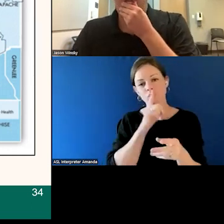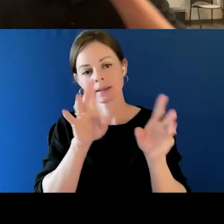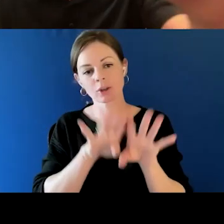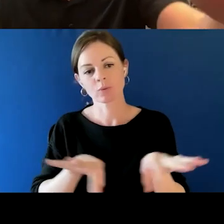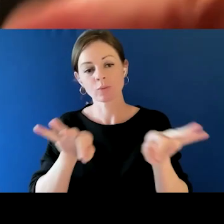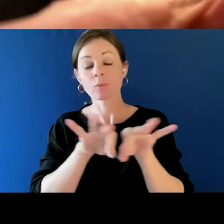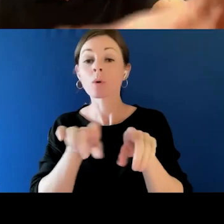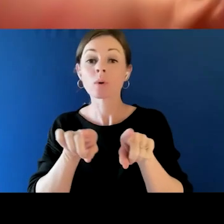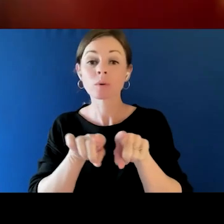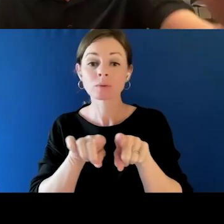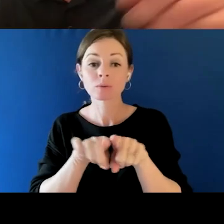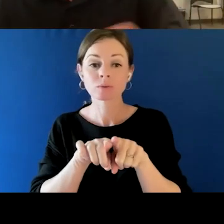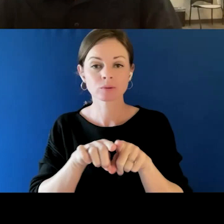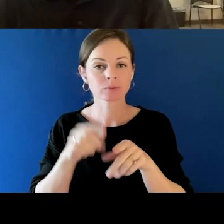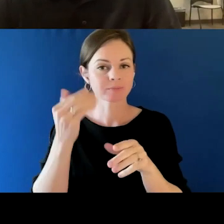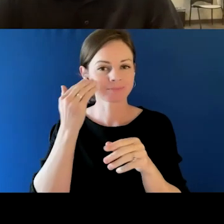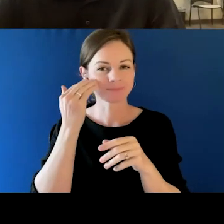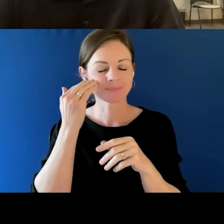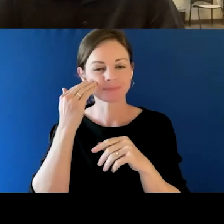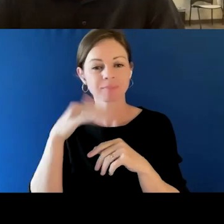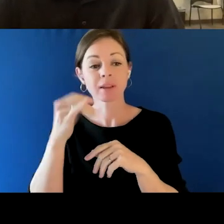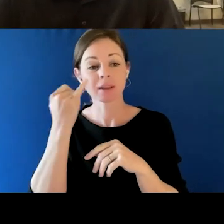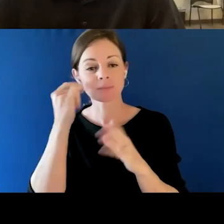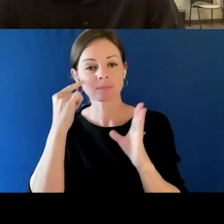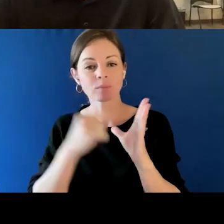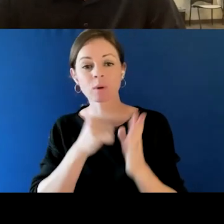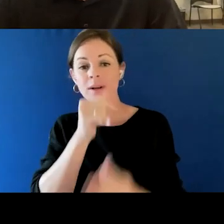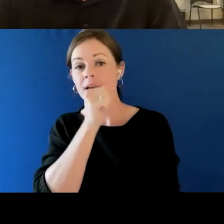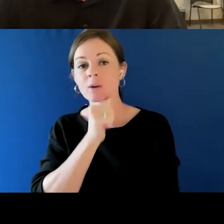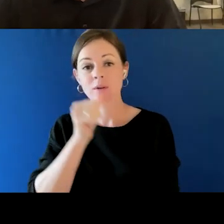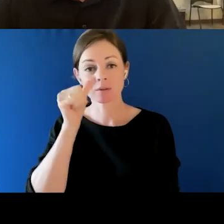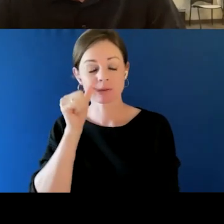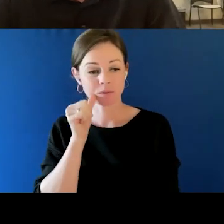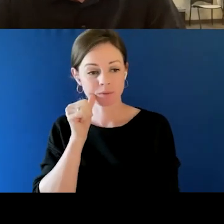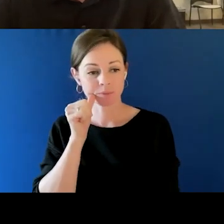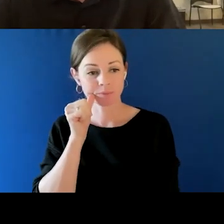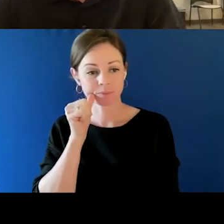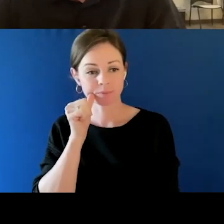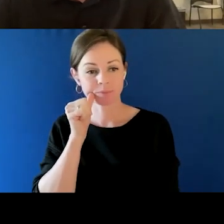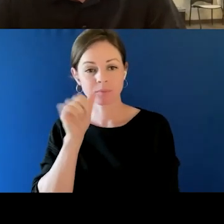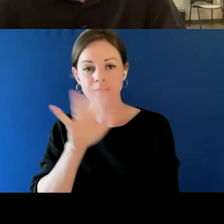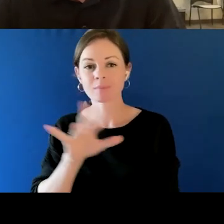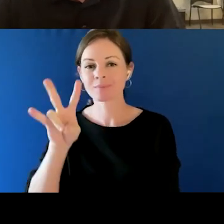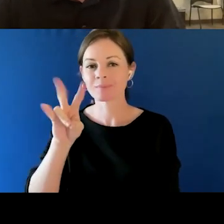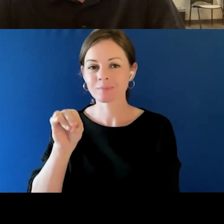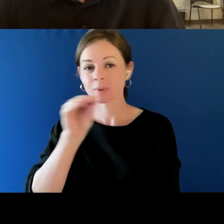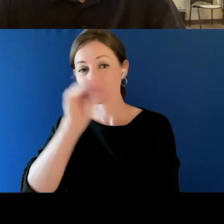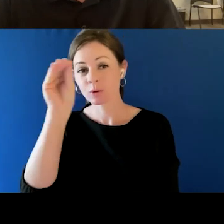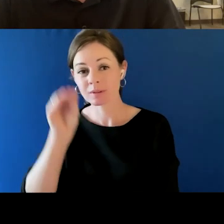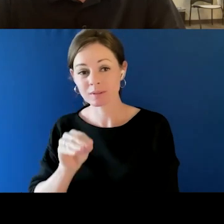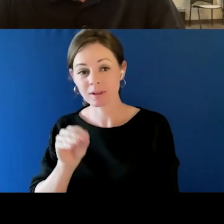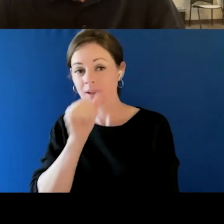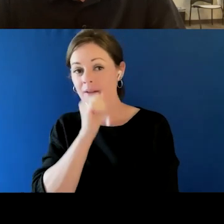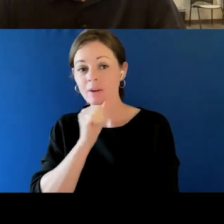Also, something to note is if you look at Arizona, over 70% of